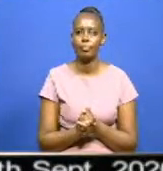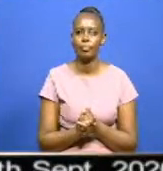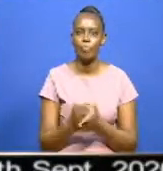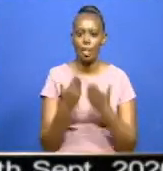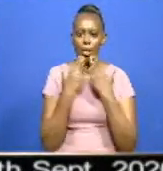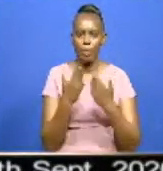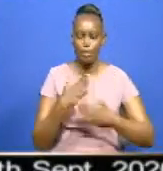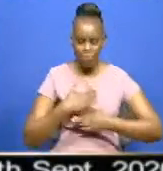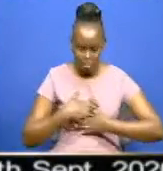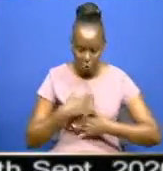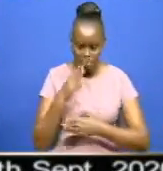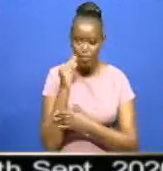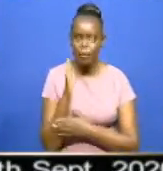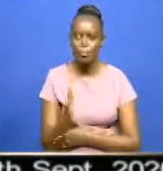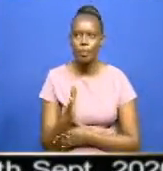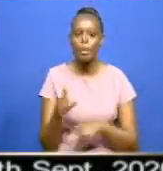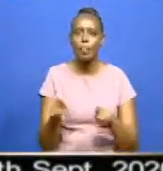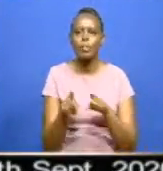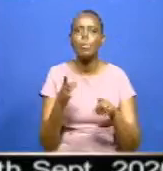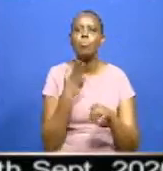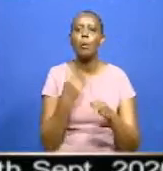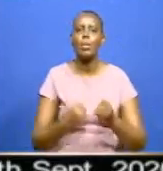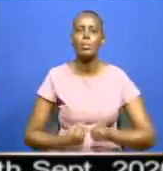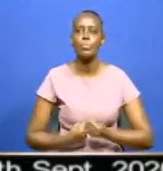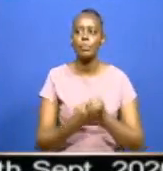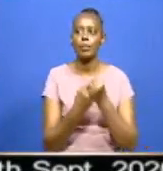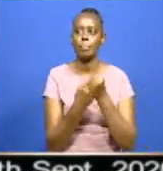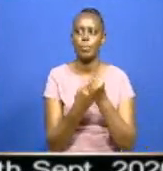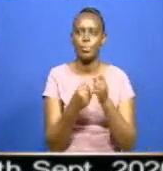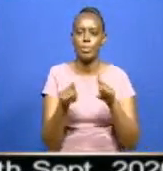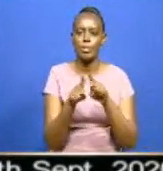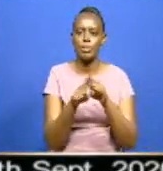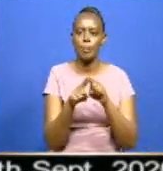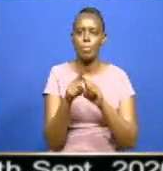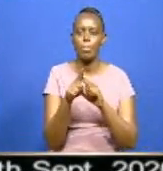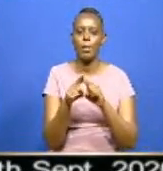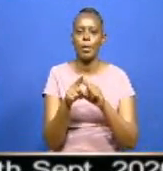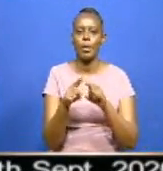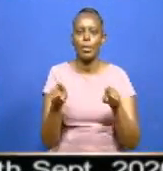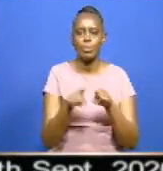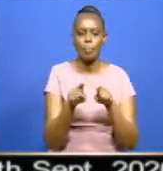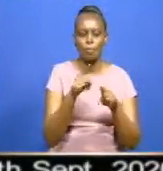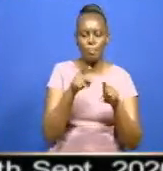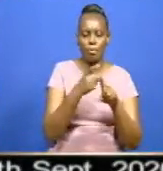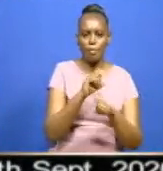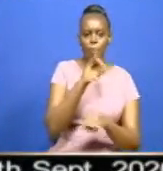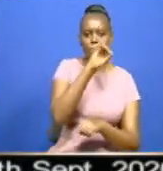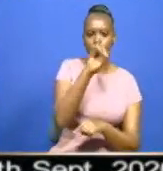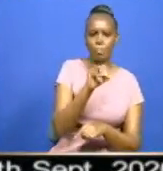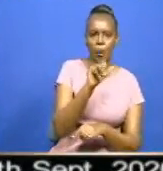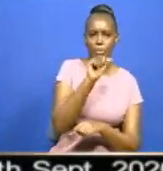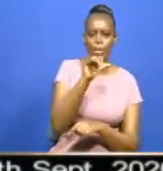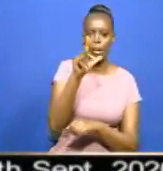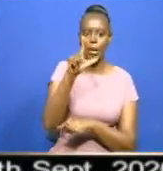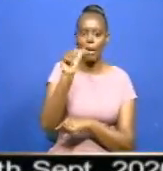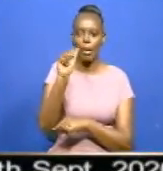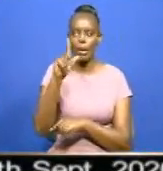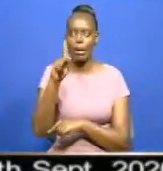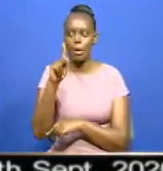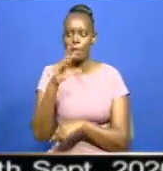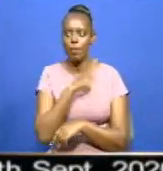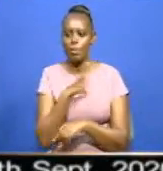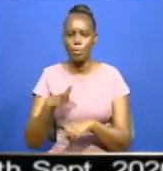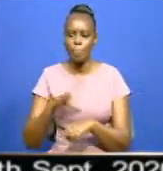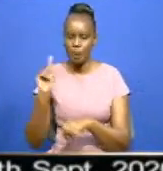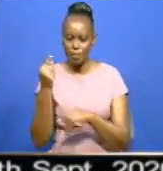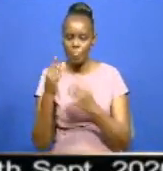Thank you, Mr. Speaker. Mr. Speaker, I also want to support the motion as presented by the JLR committee. First, let me also praise and